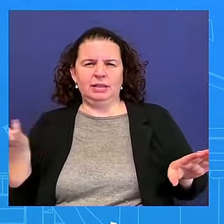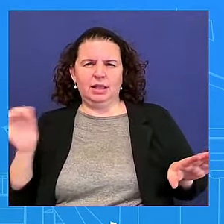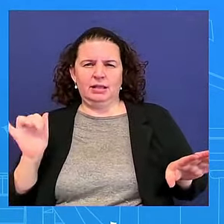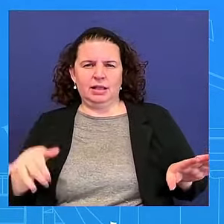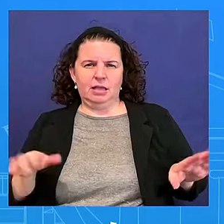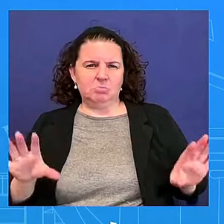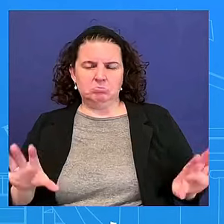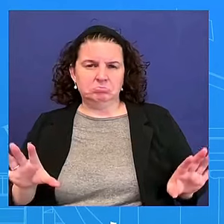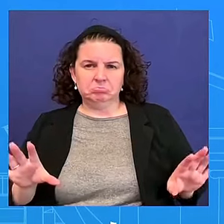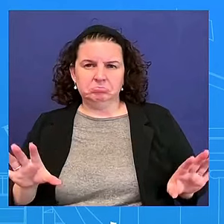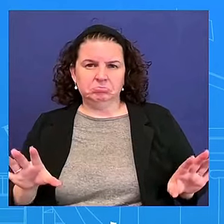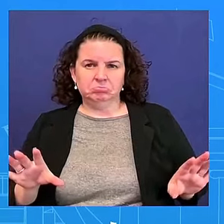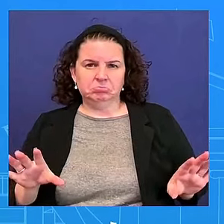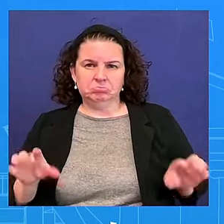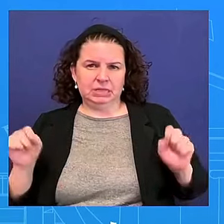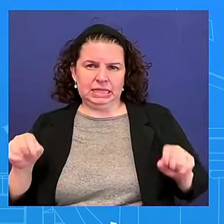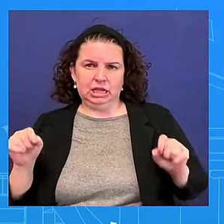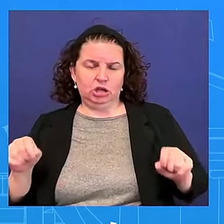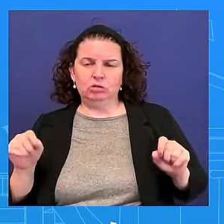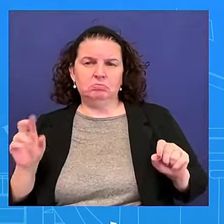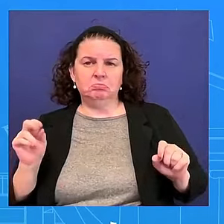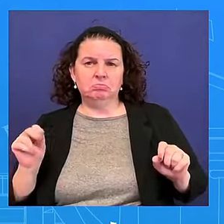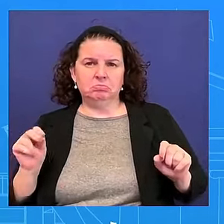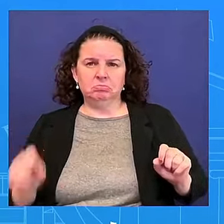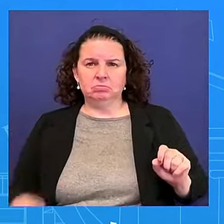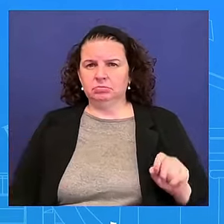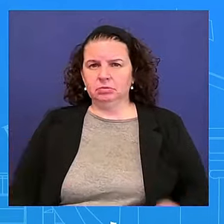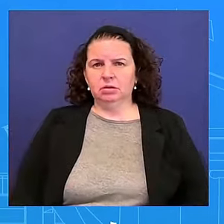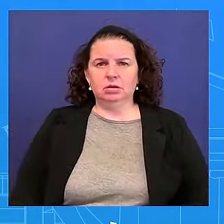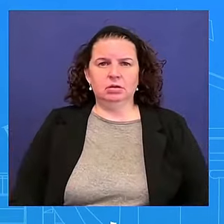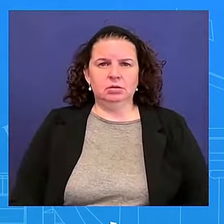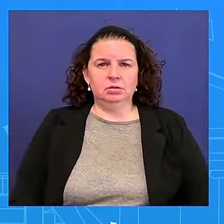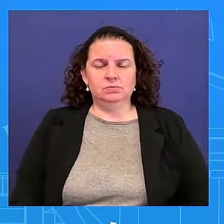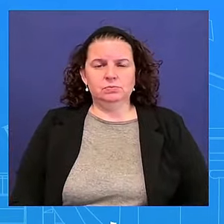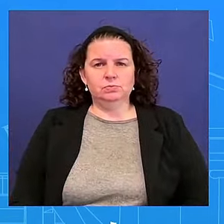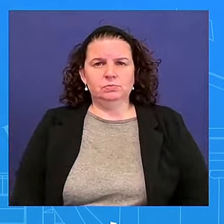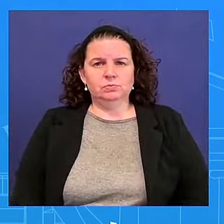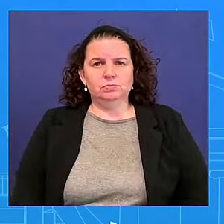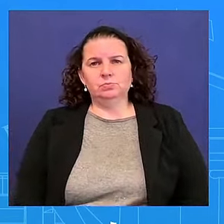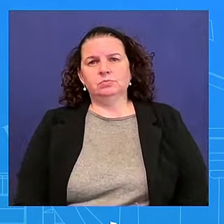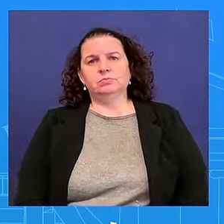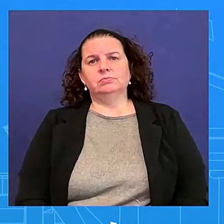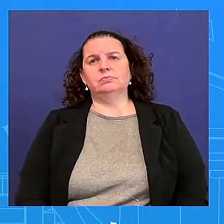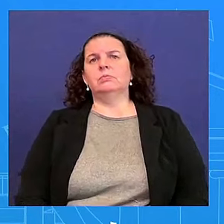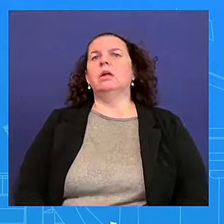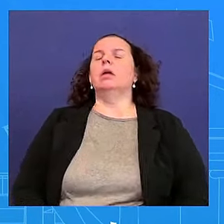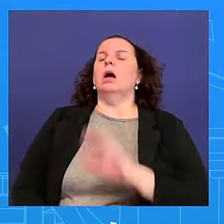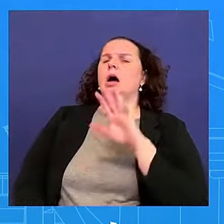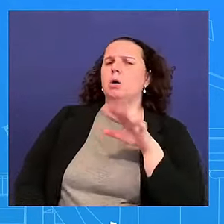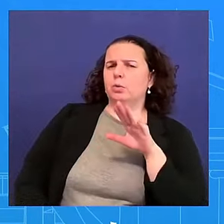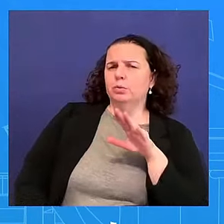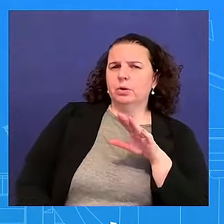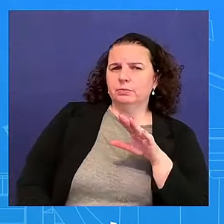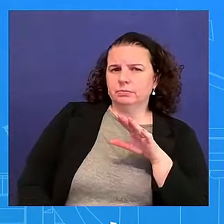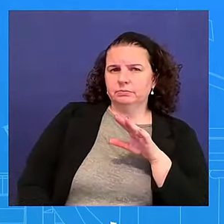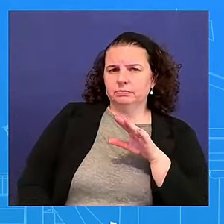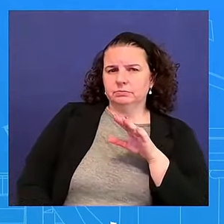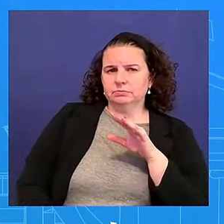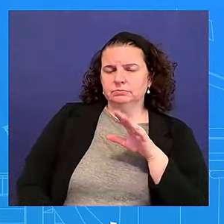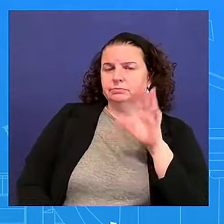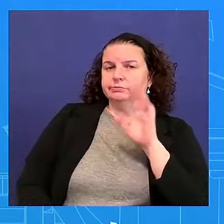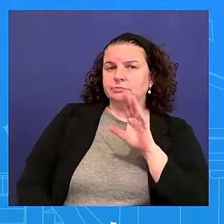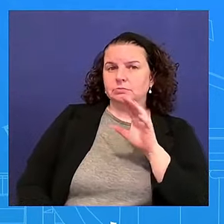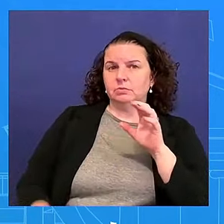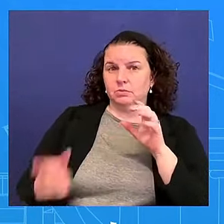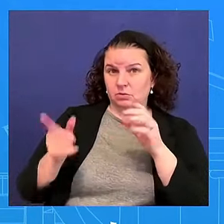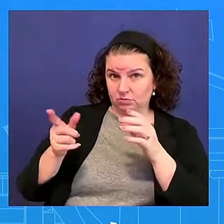up on something you were saying, Gabe, about congressional outreach, yeah. Has the president spoken to, does he plan to speak with any of those that have